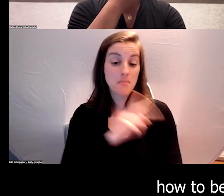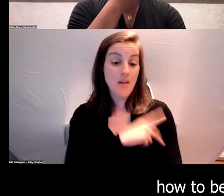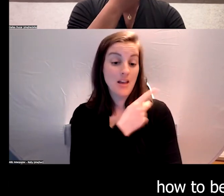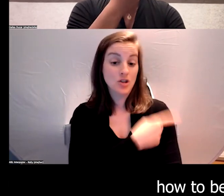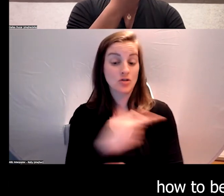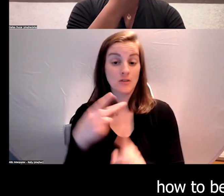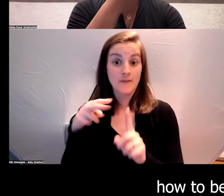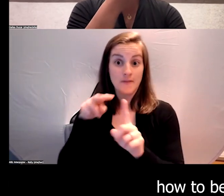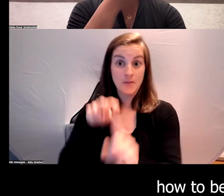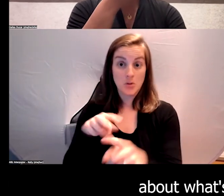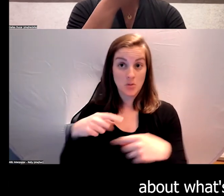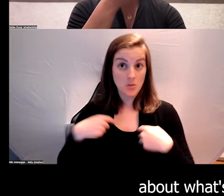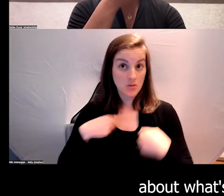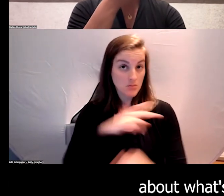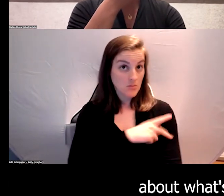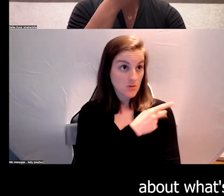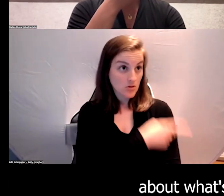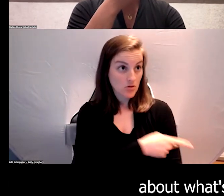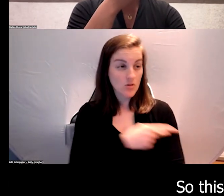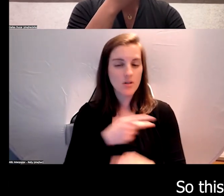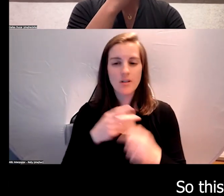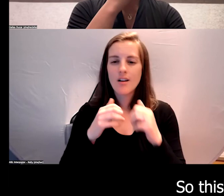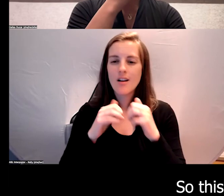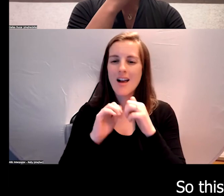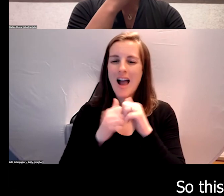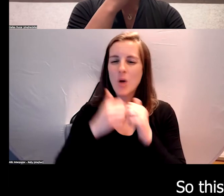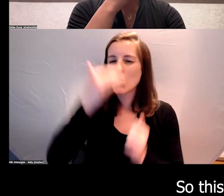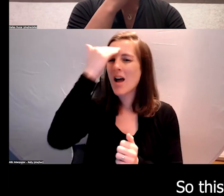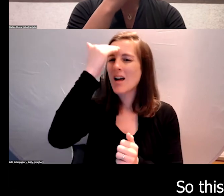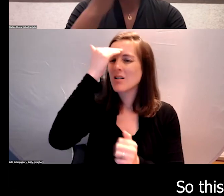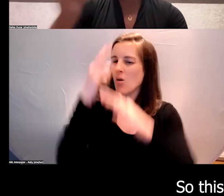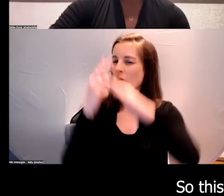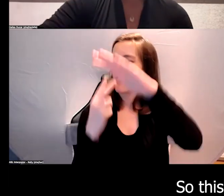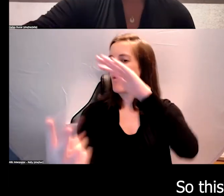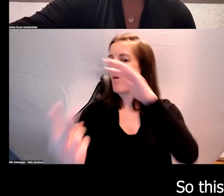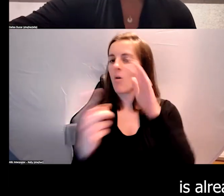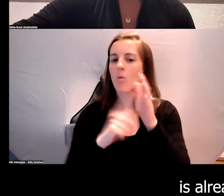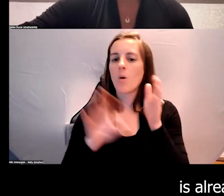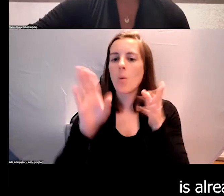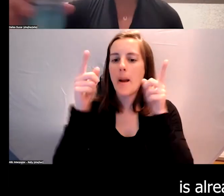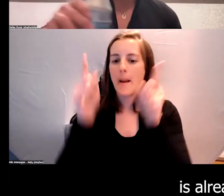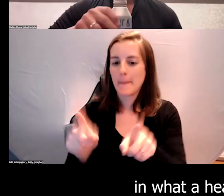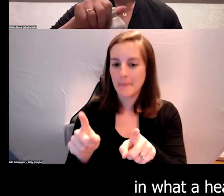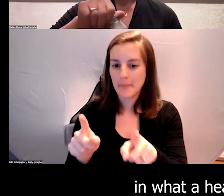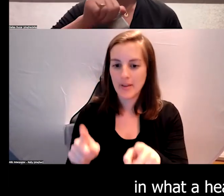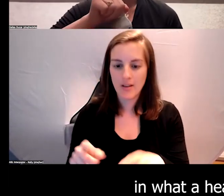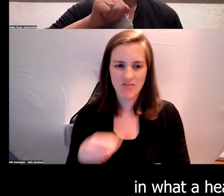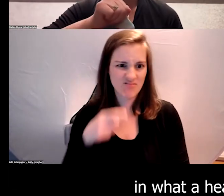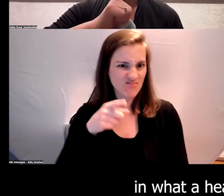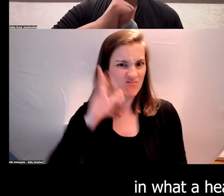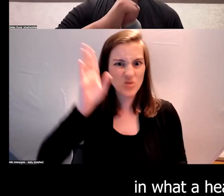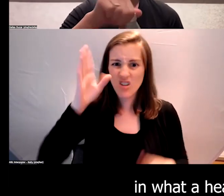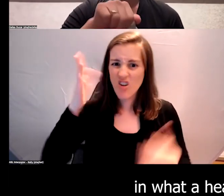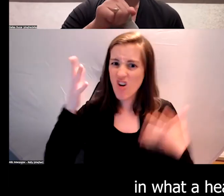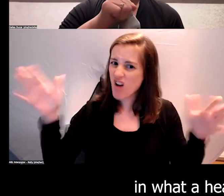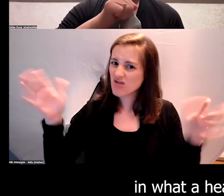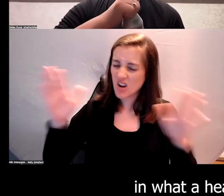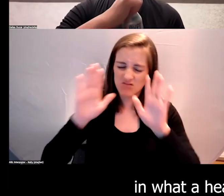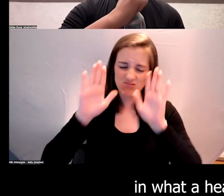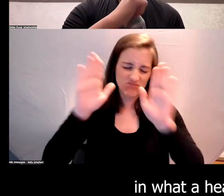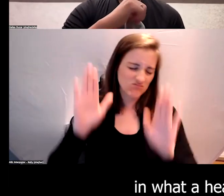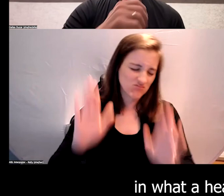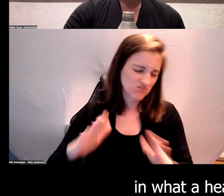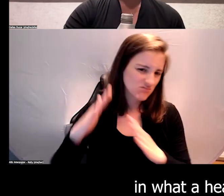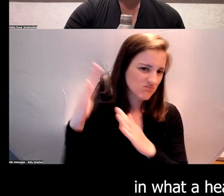how to be more informed about what's going to happen. So this is, this presentation is already excellent in what a healthy